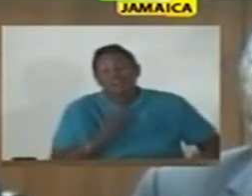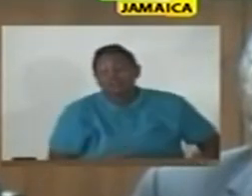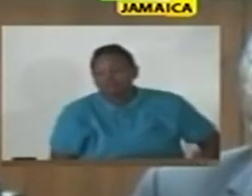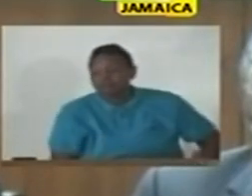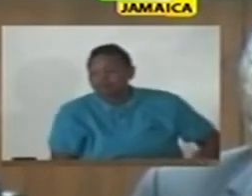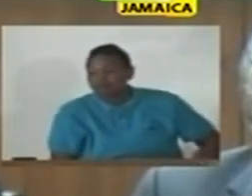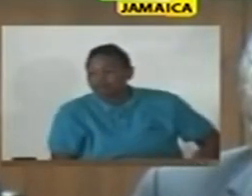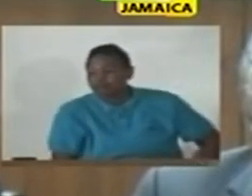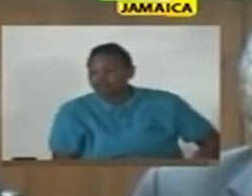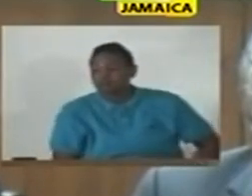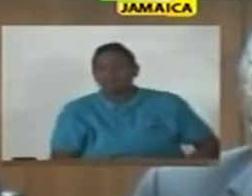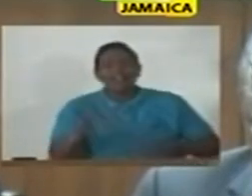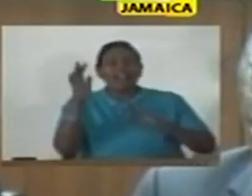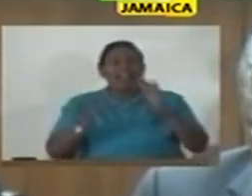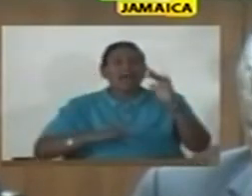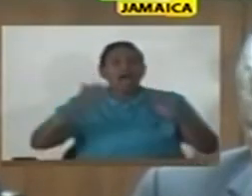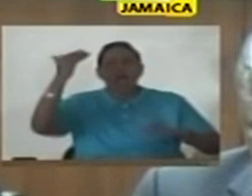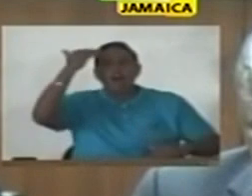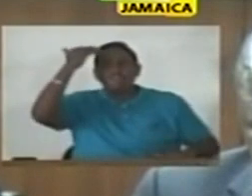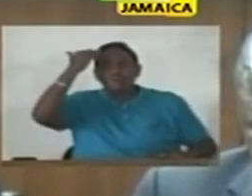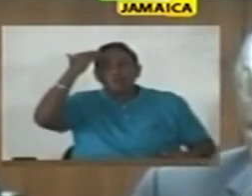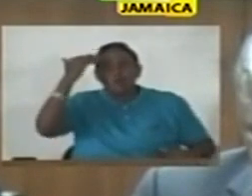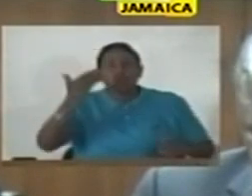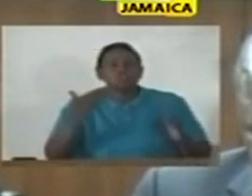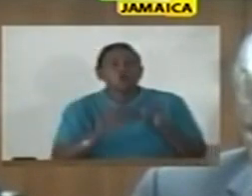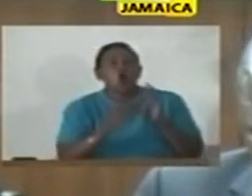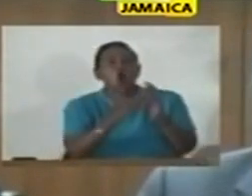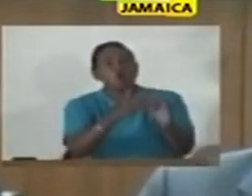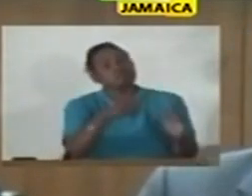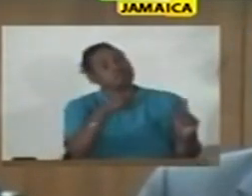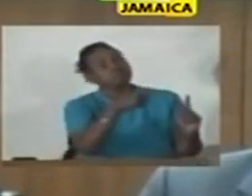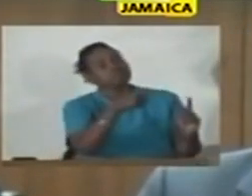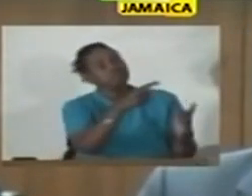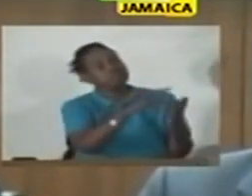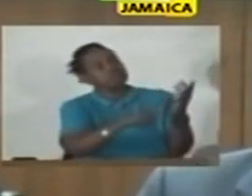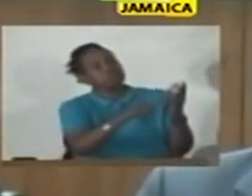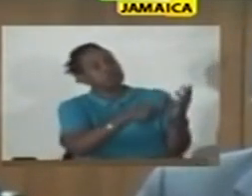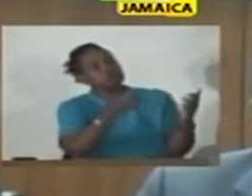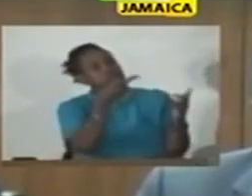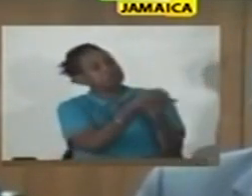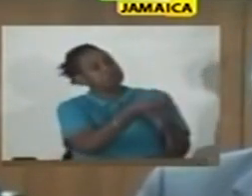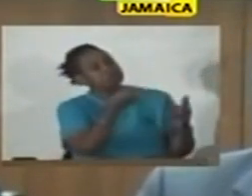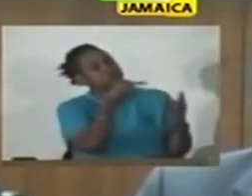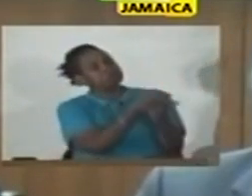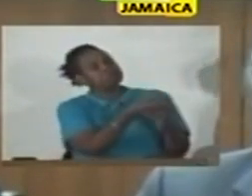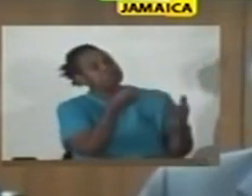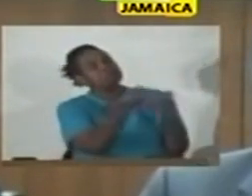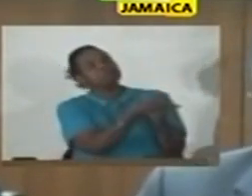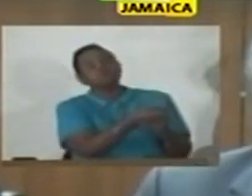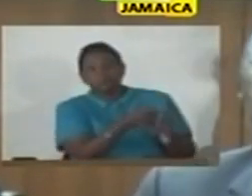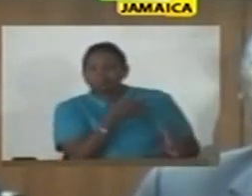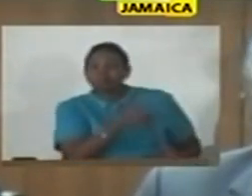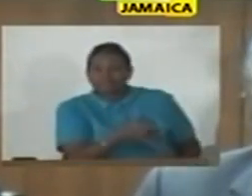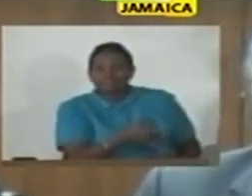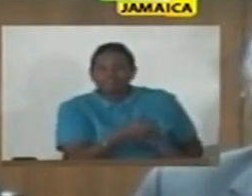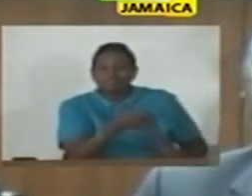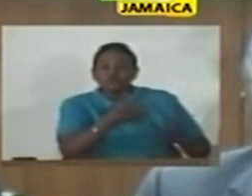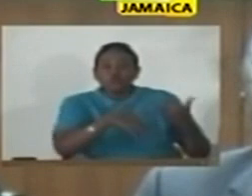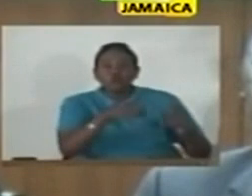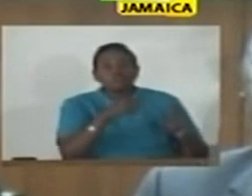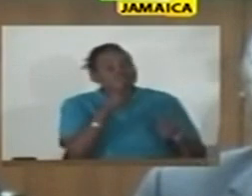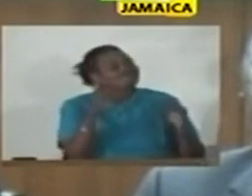Lack of awareness is most often the basis for systemic discrimination and social injustice. Mr. Speaker,